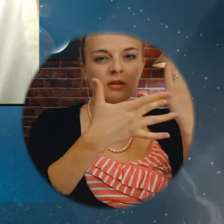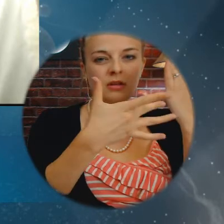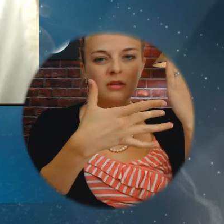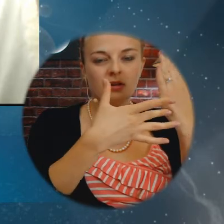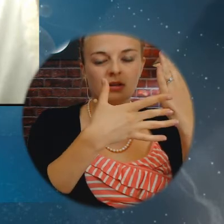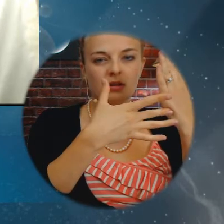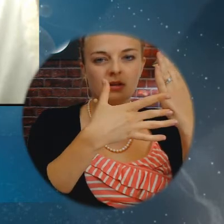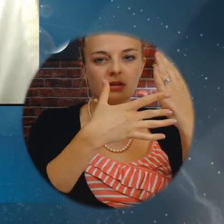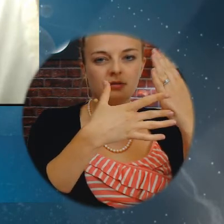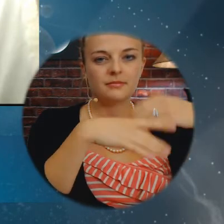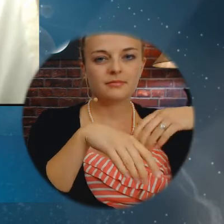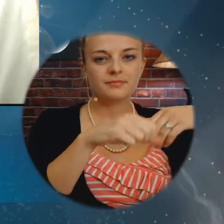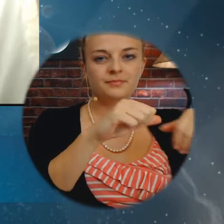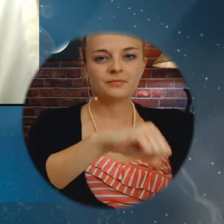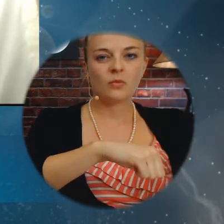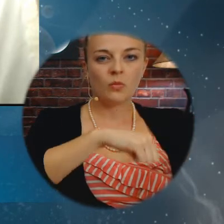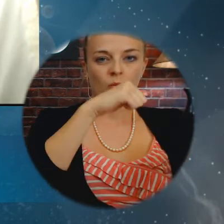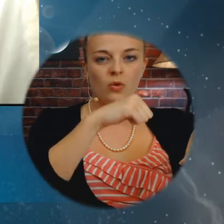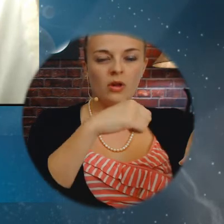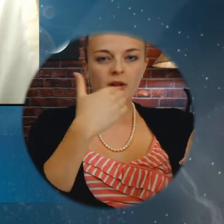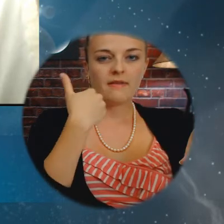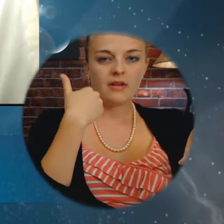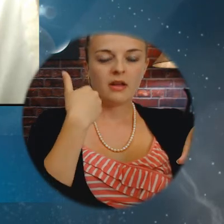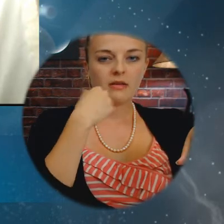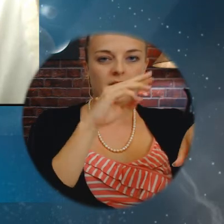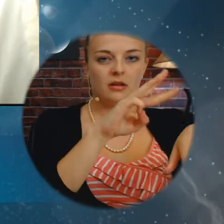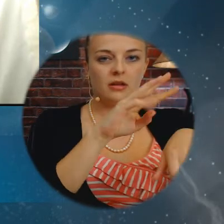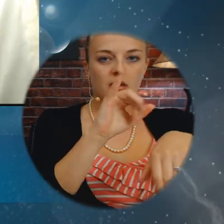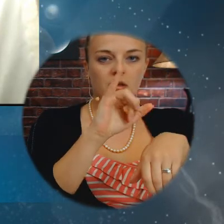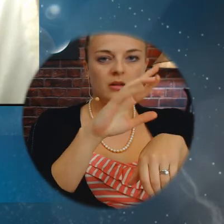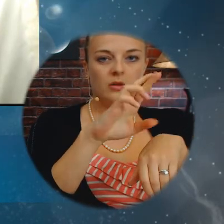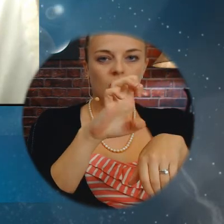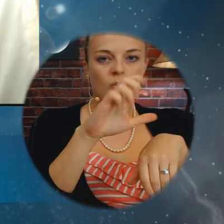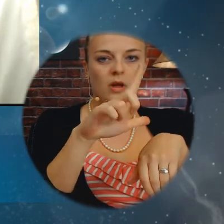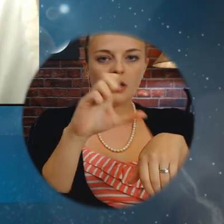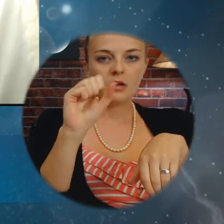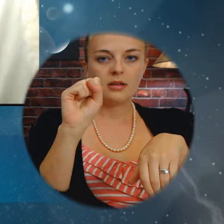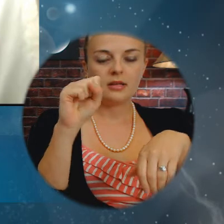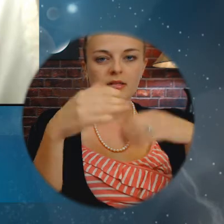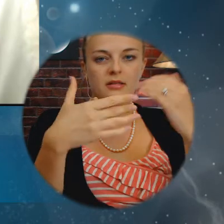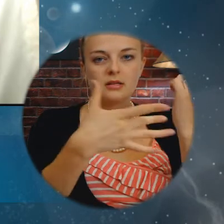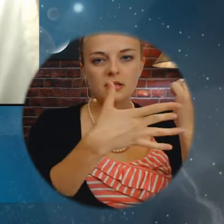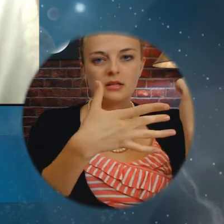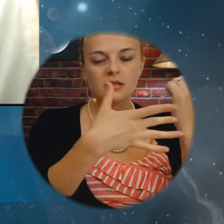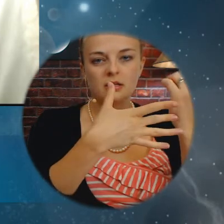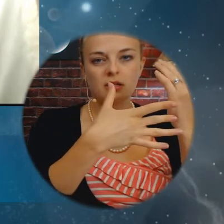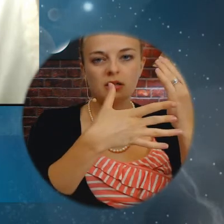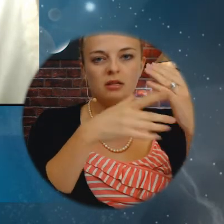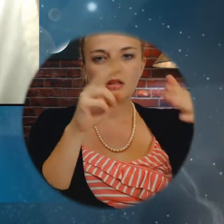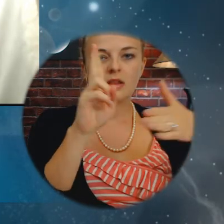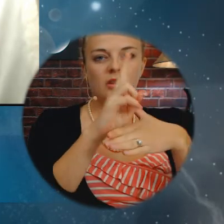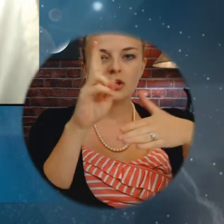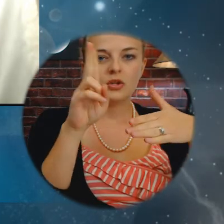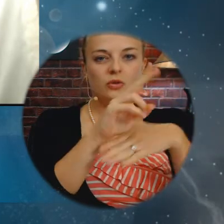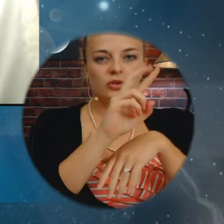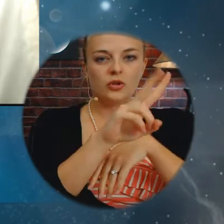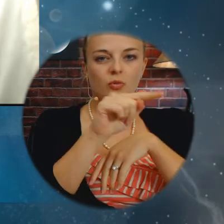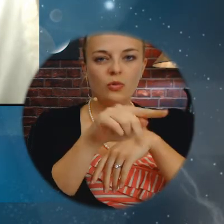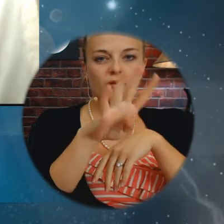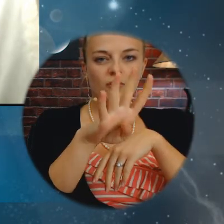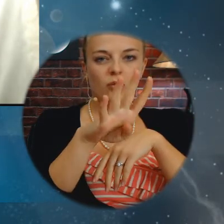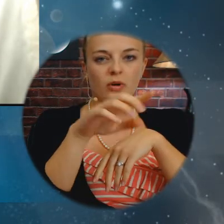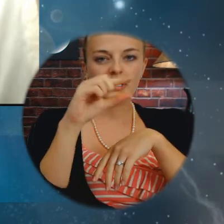very proud of the wireless technology that we actually introduced close to four years ago that utilizes a 2.4 gigahertz